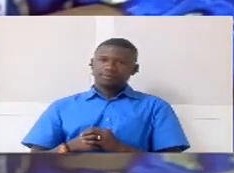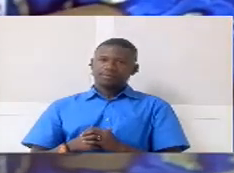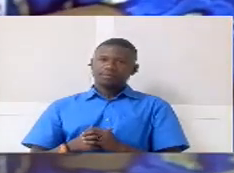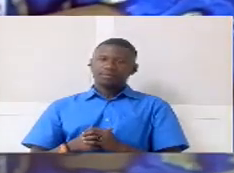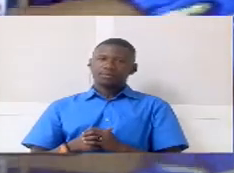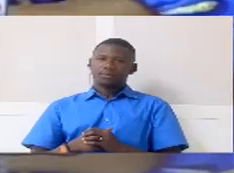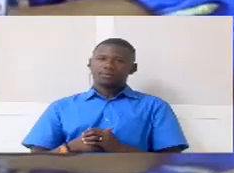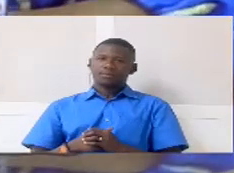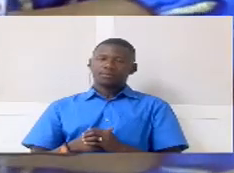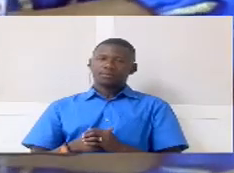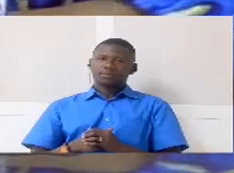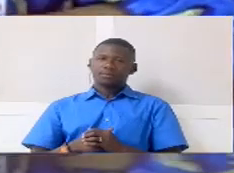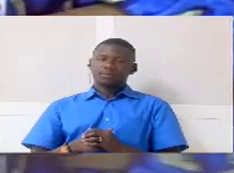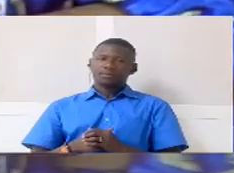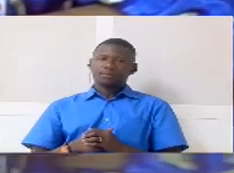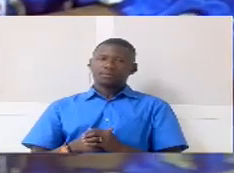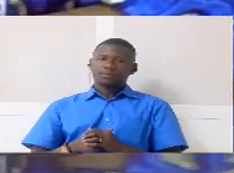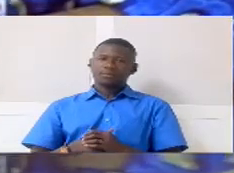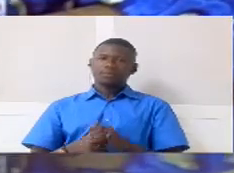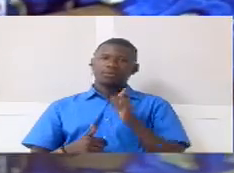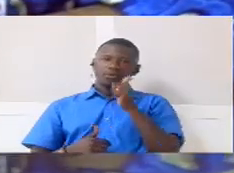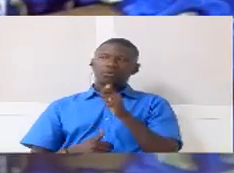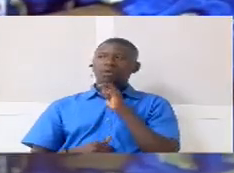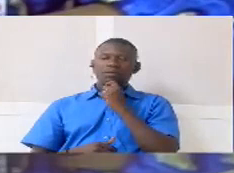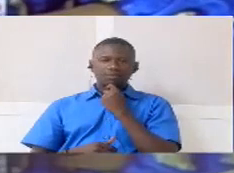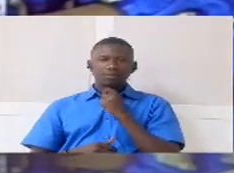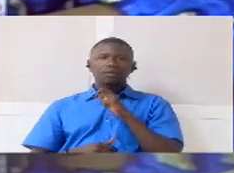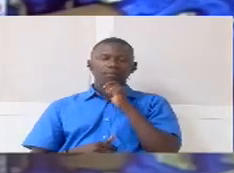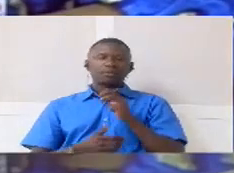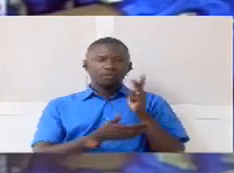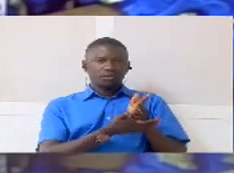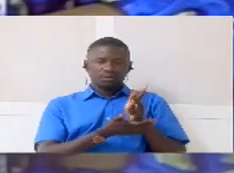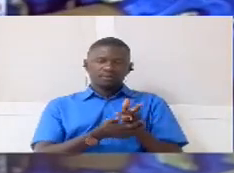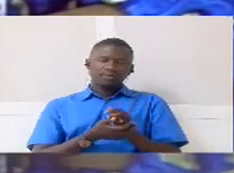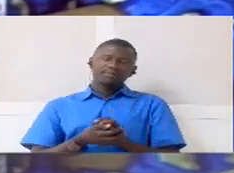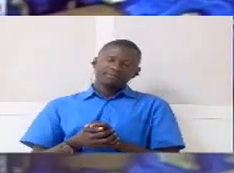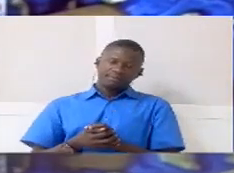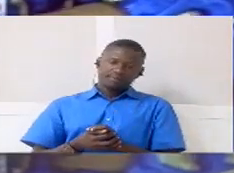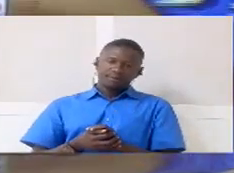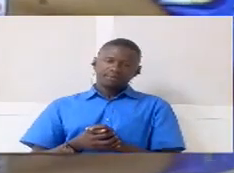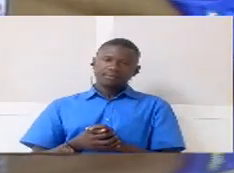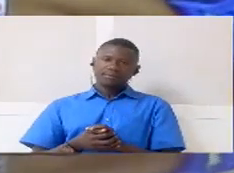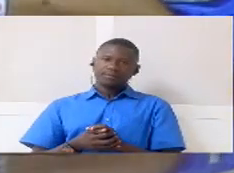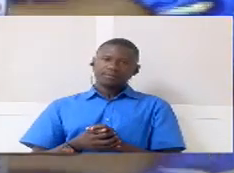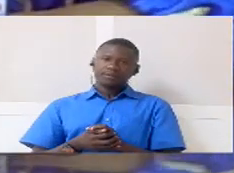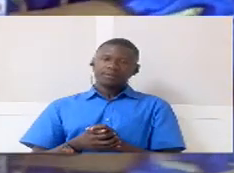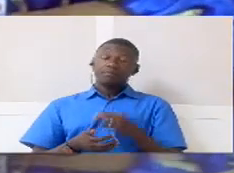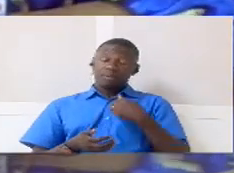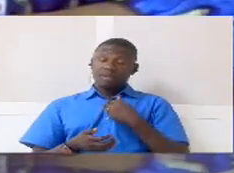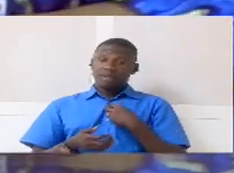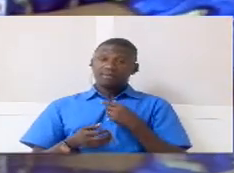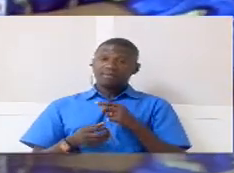Witness, good afternoon. Akoi tinyang selo. Numbara. My question is, I have several